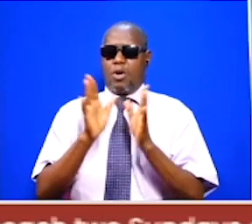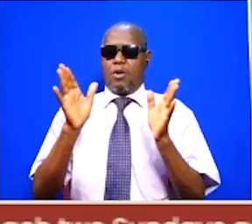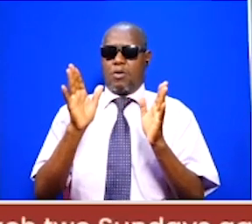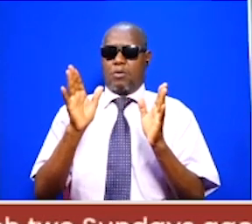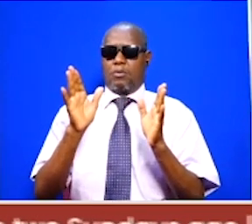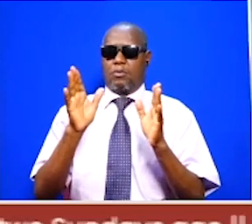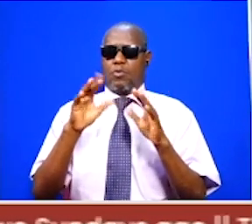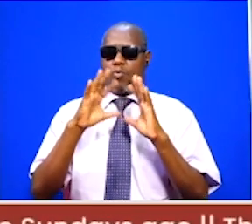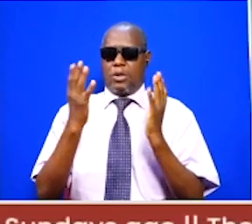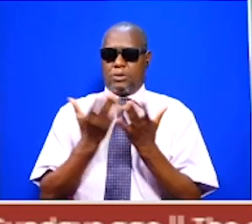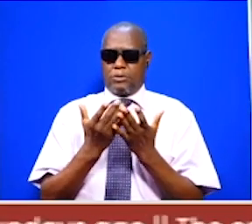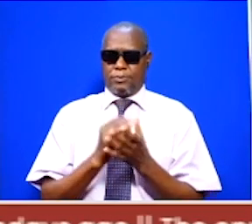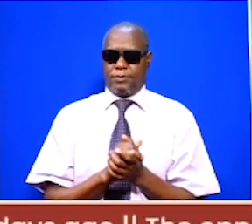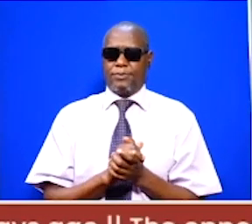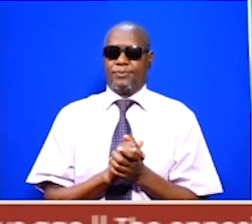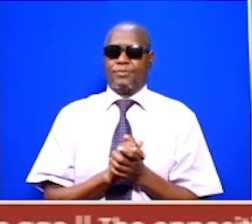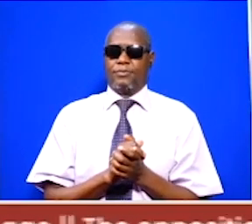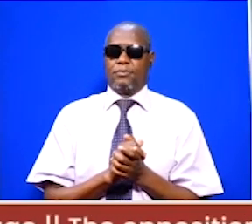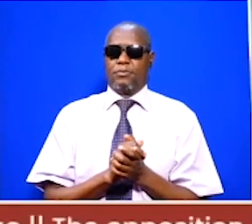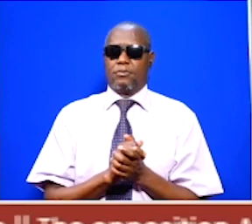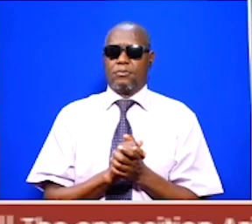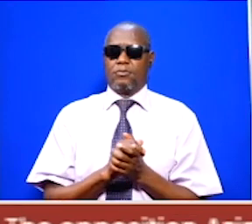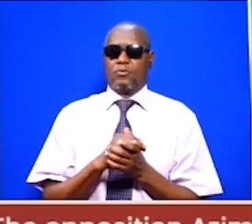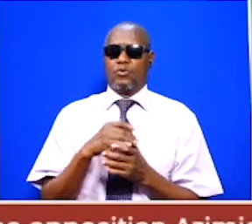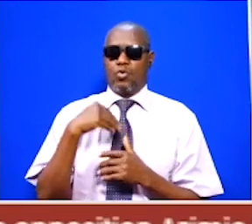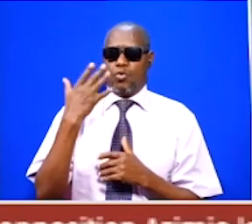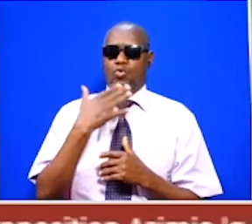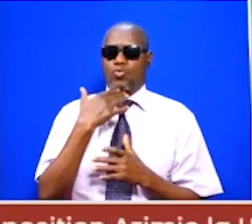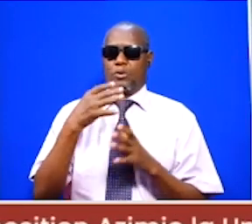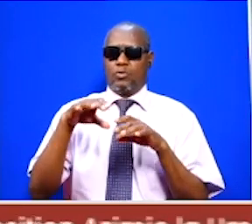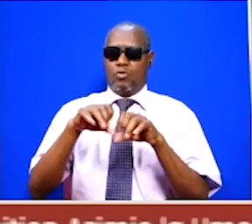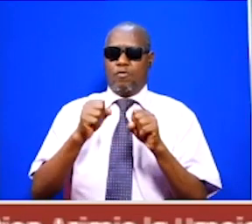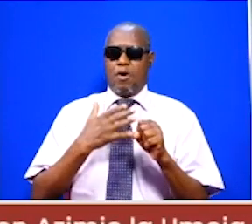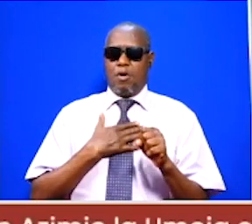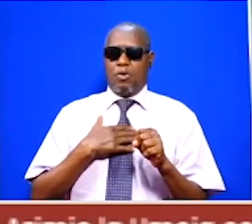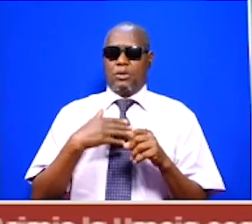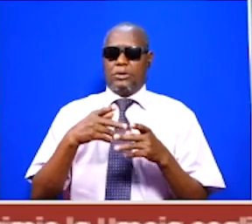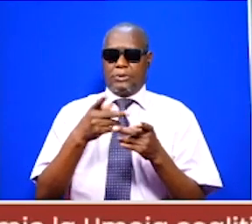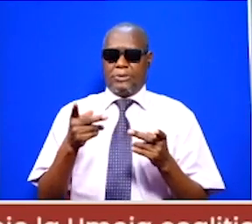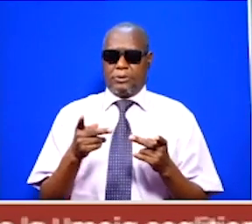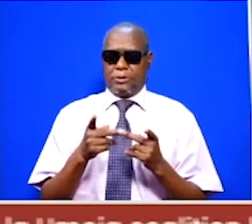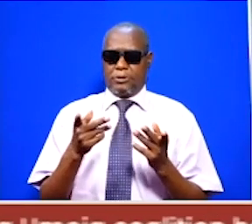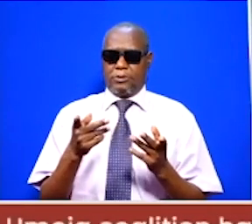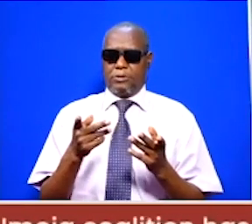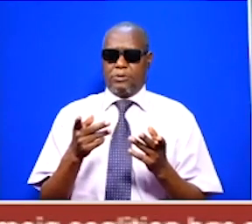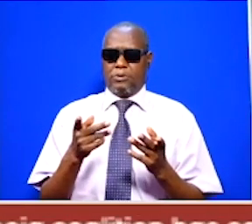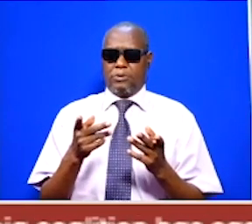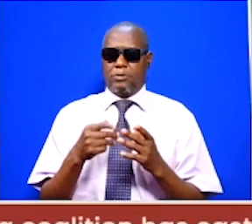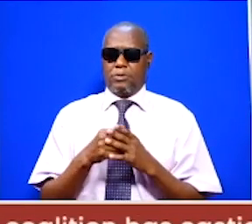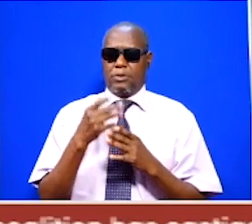We've always wanted to claim our space as the best